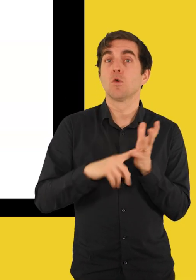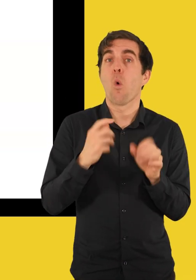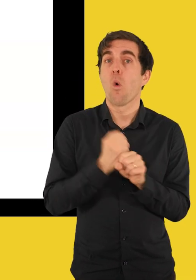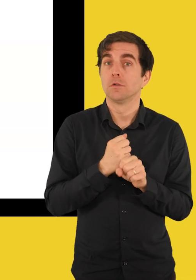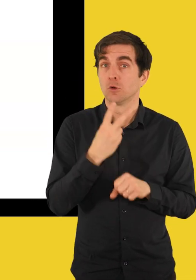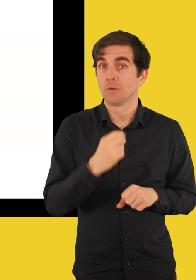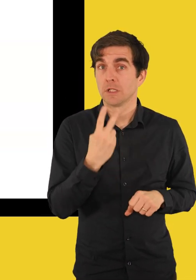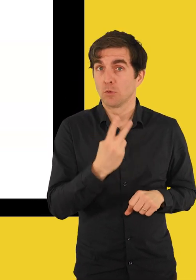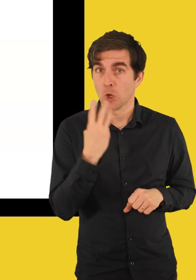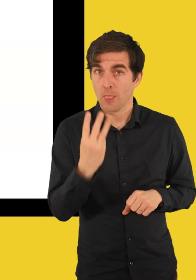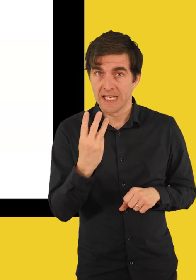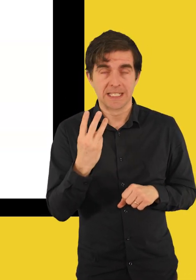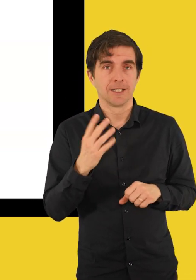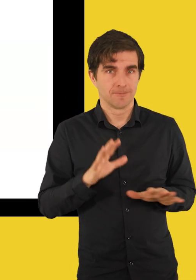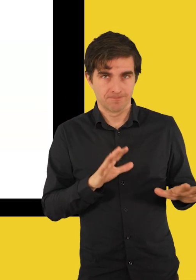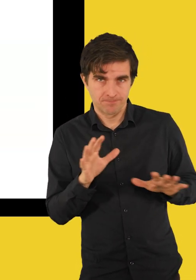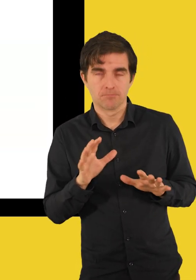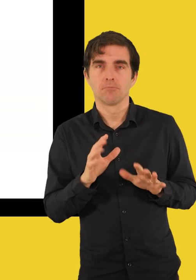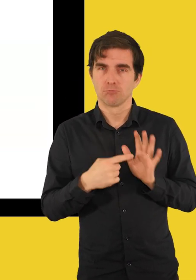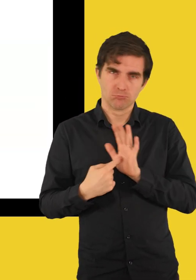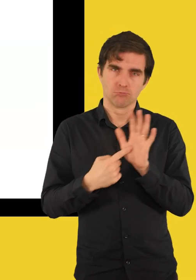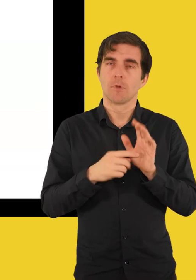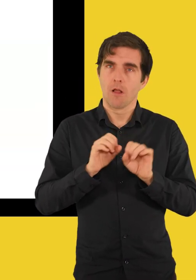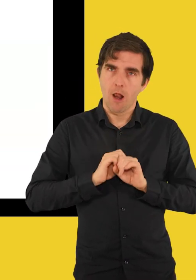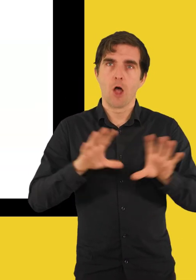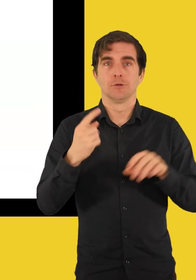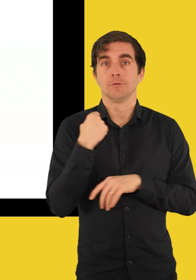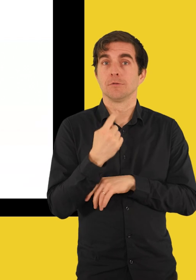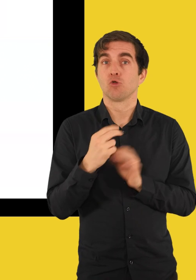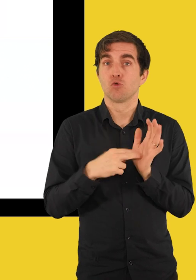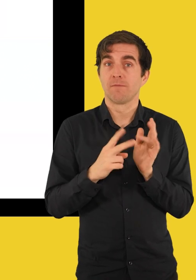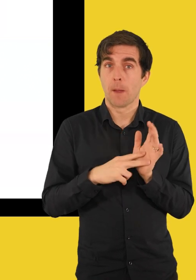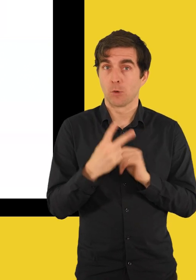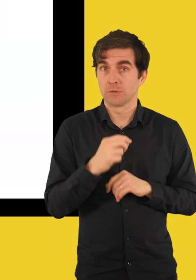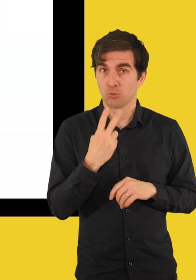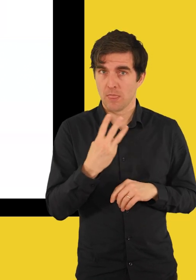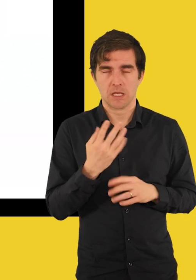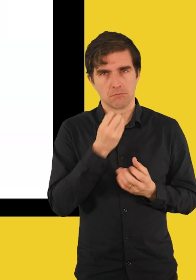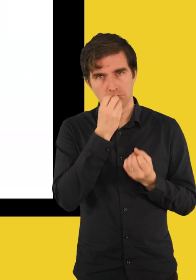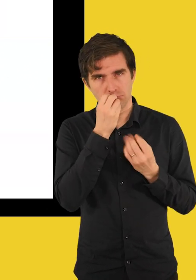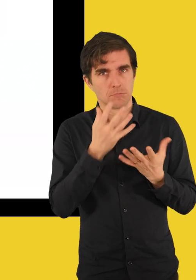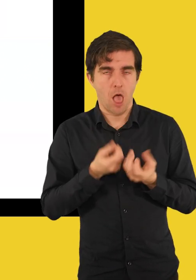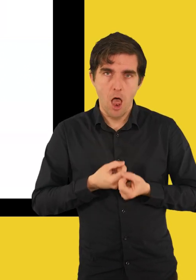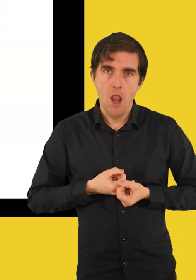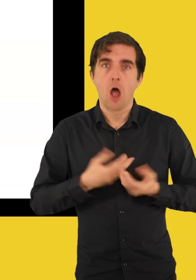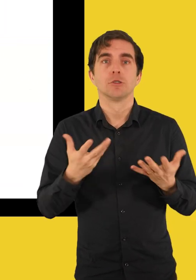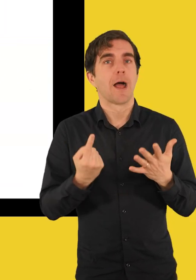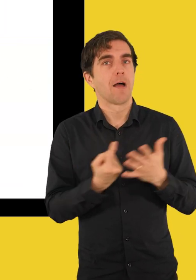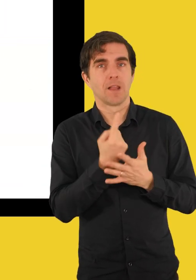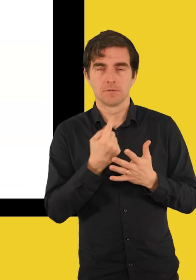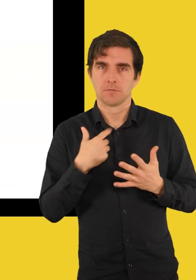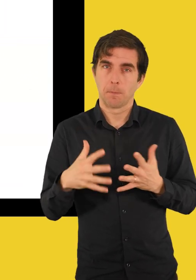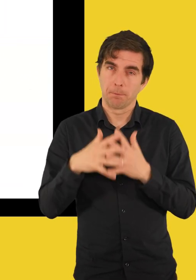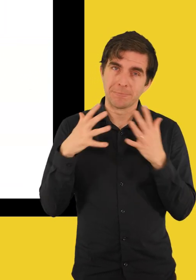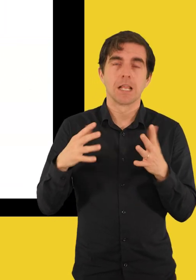in August 2023. And the portrait was launched in November 2023. We had a fantastic launch event at one of our